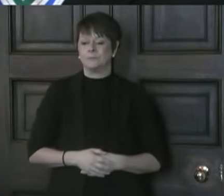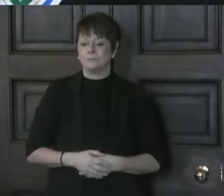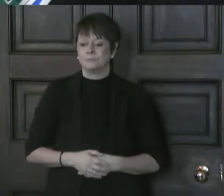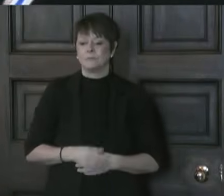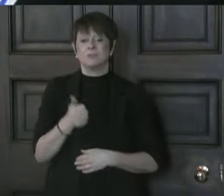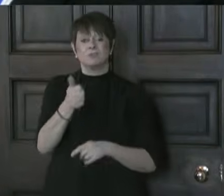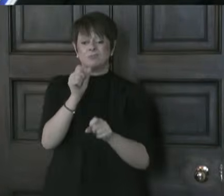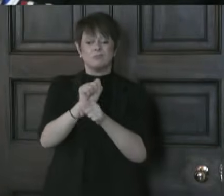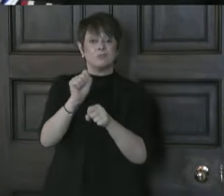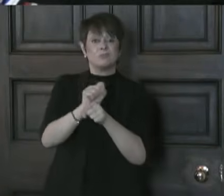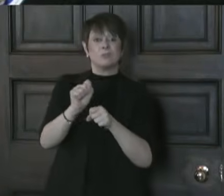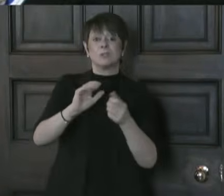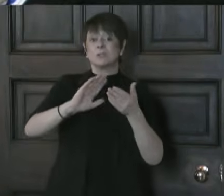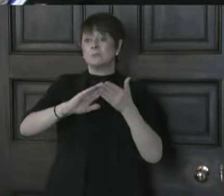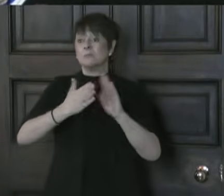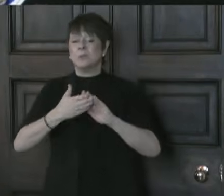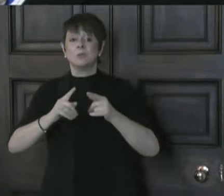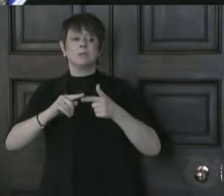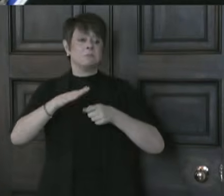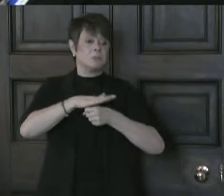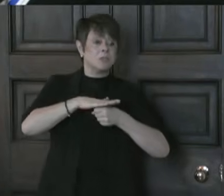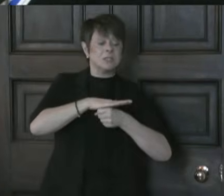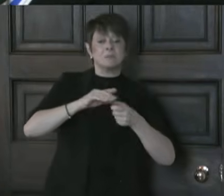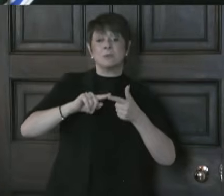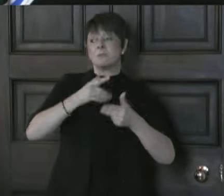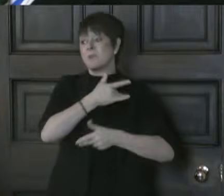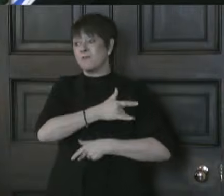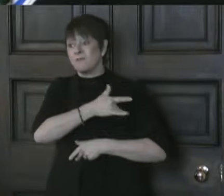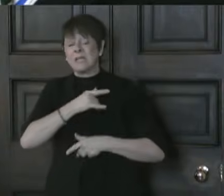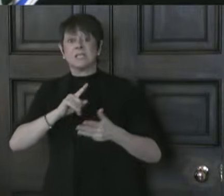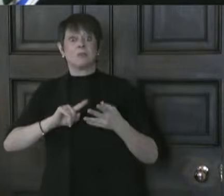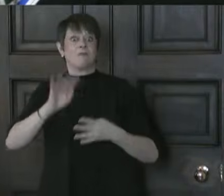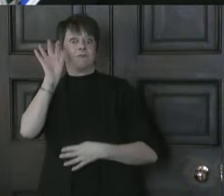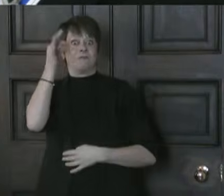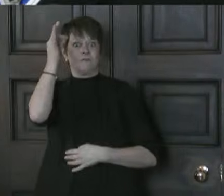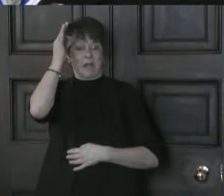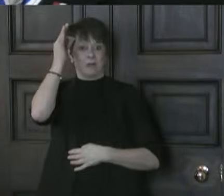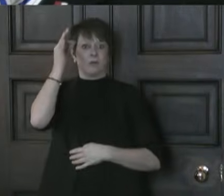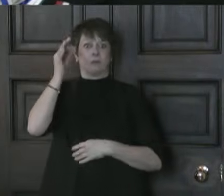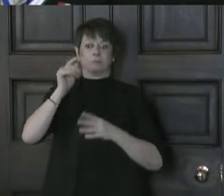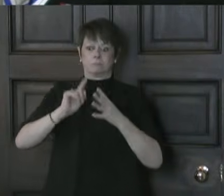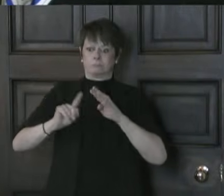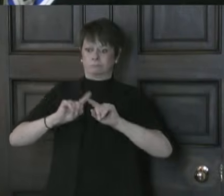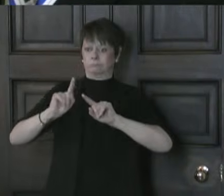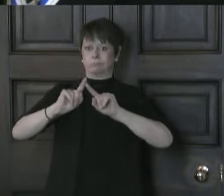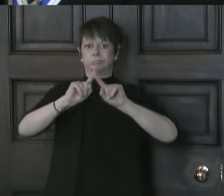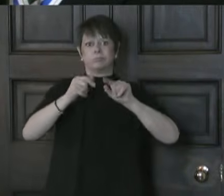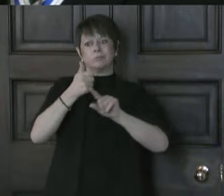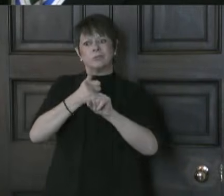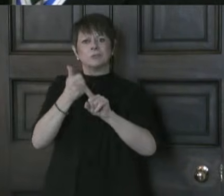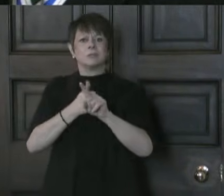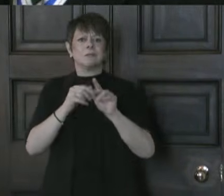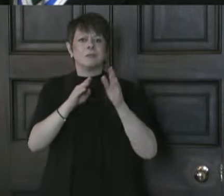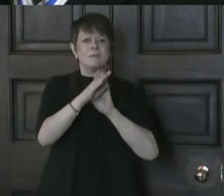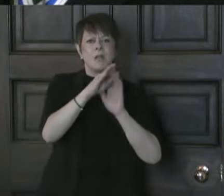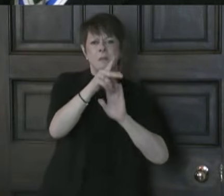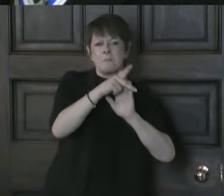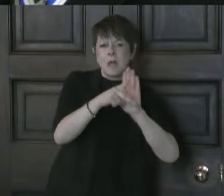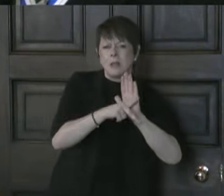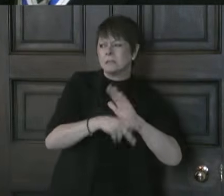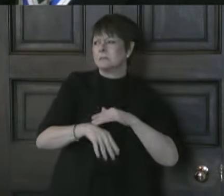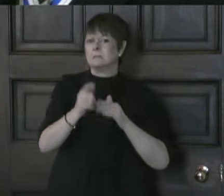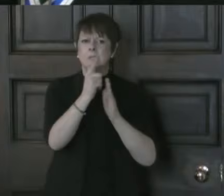at community, municipal, provincial, and federal levels, she has shaped policies, legislation,